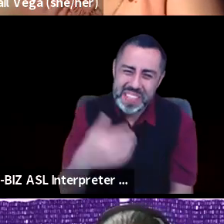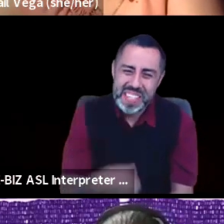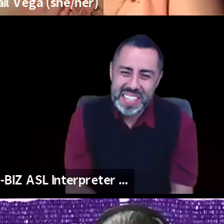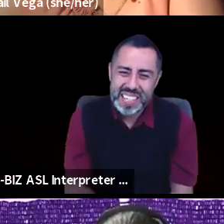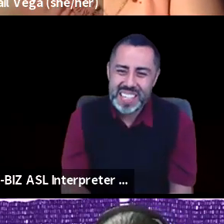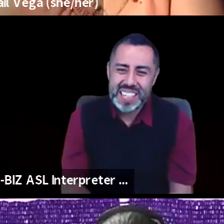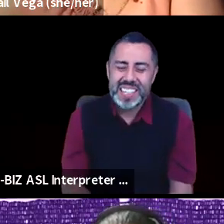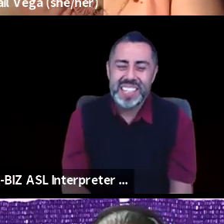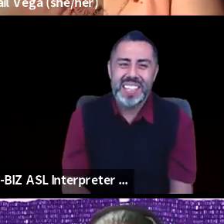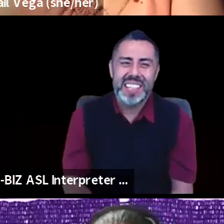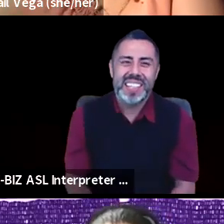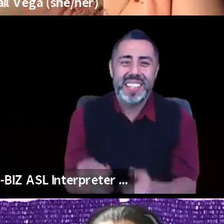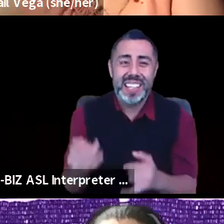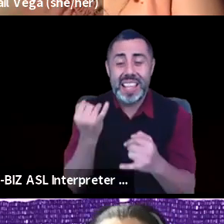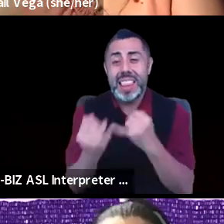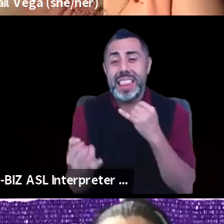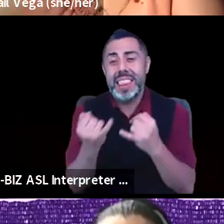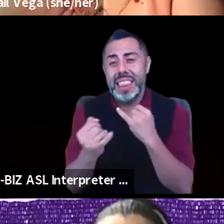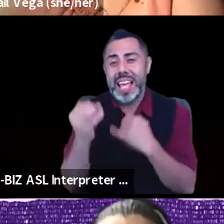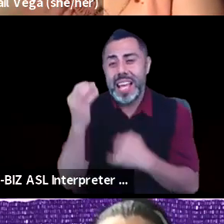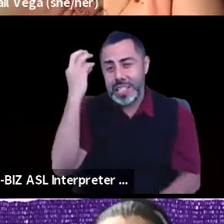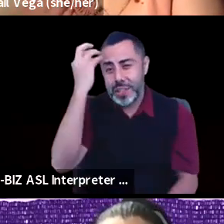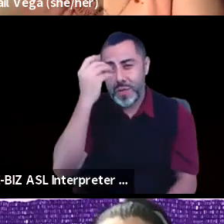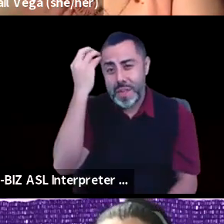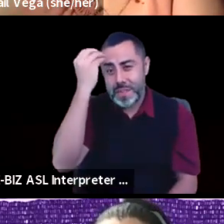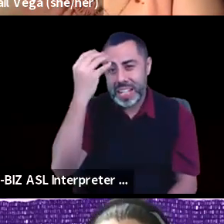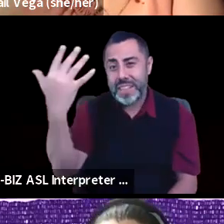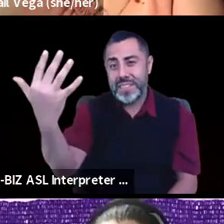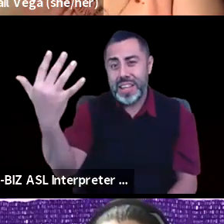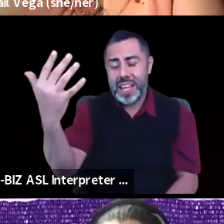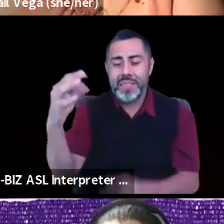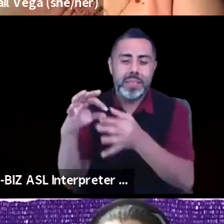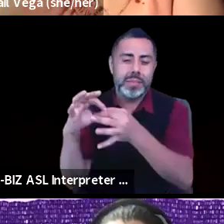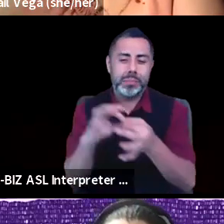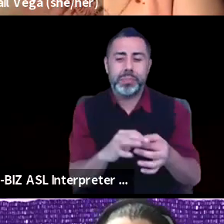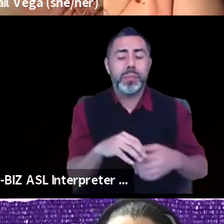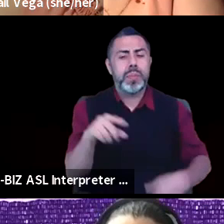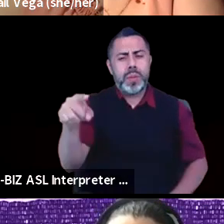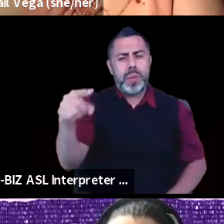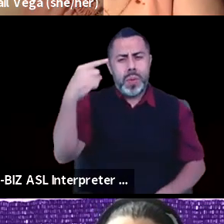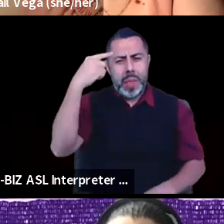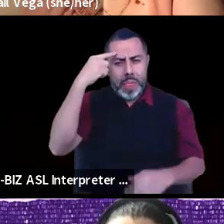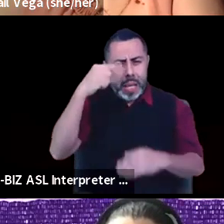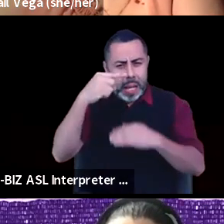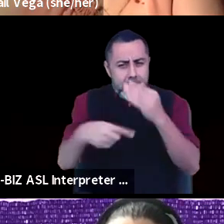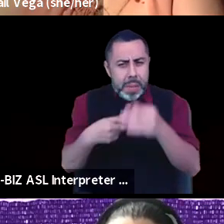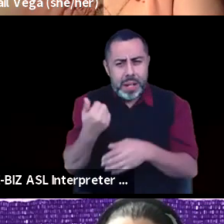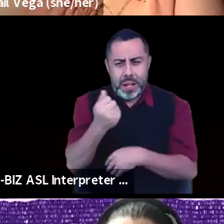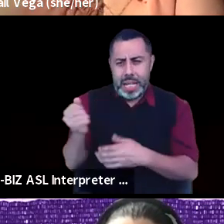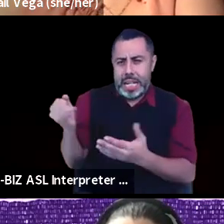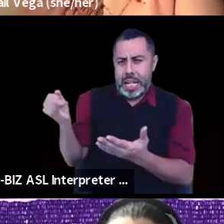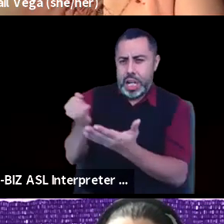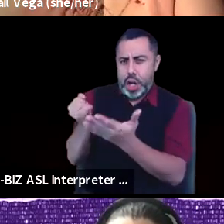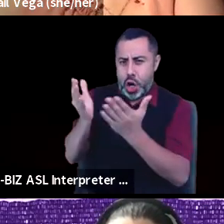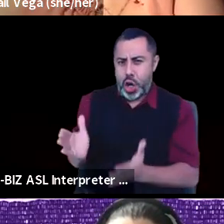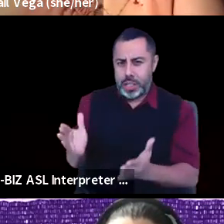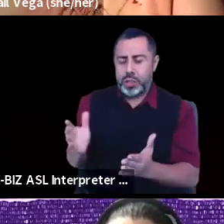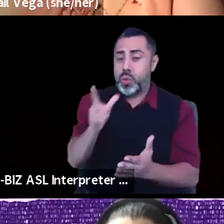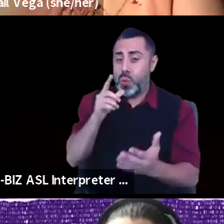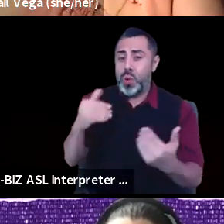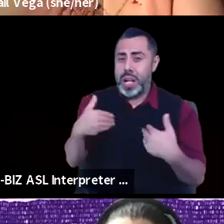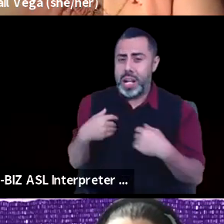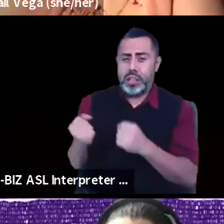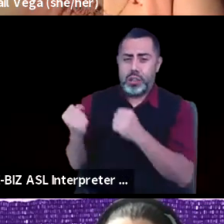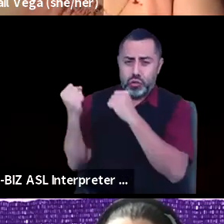This last reflective five is around, can you think about an artist who has a strong community practice